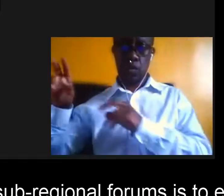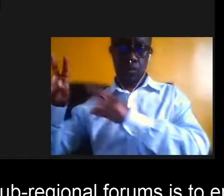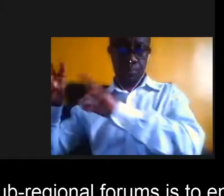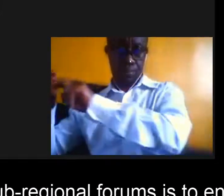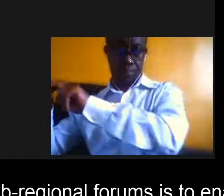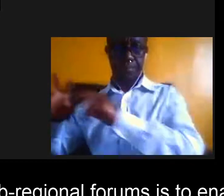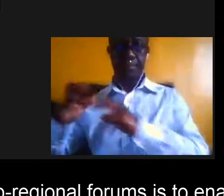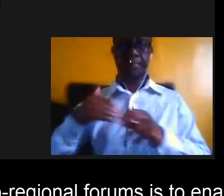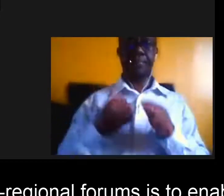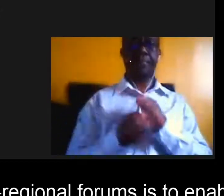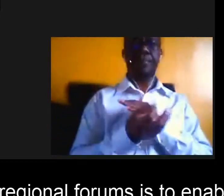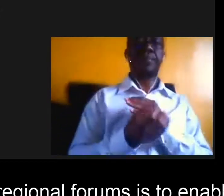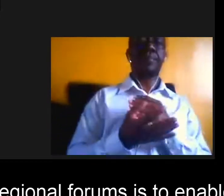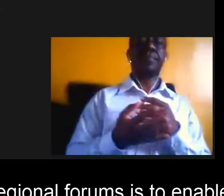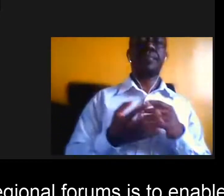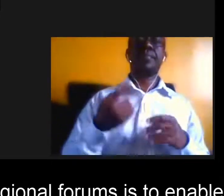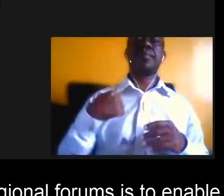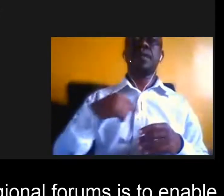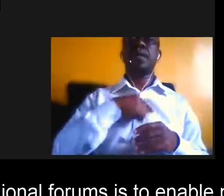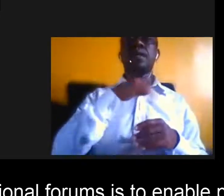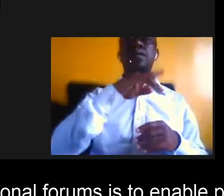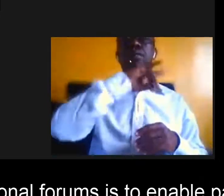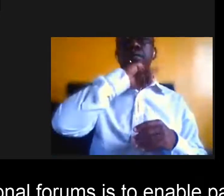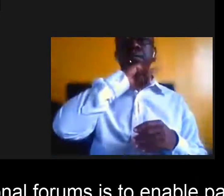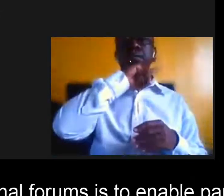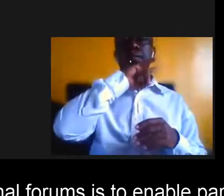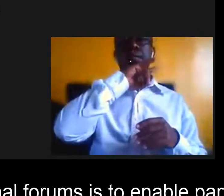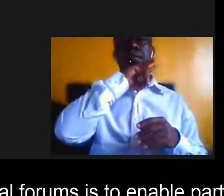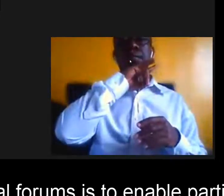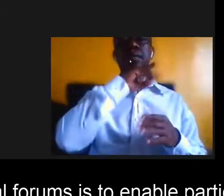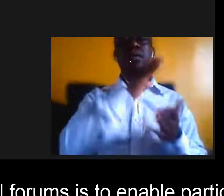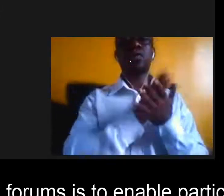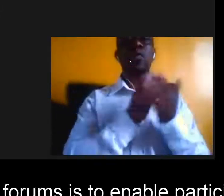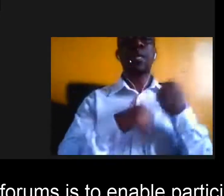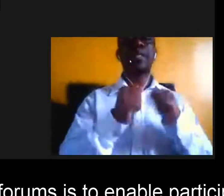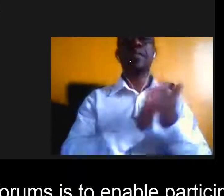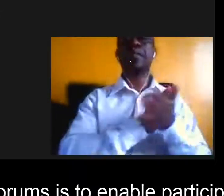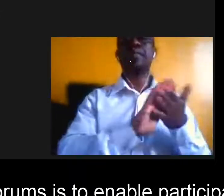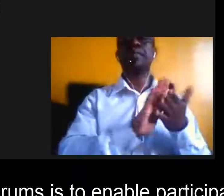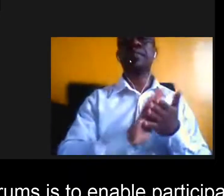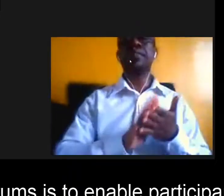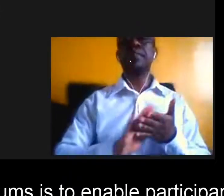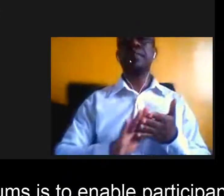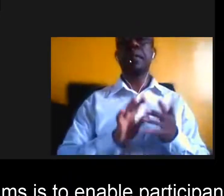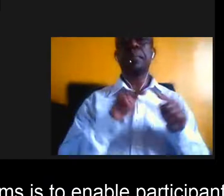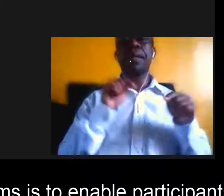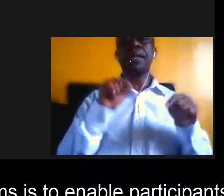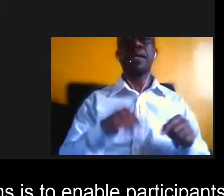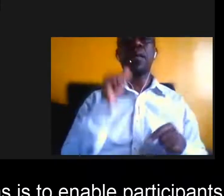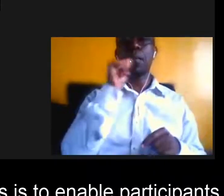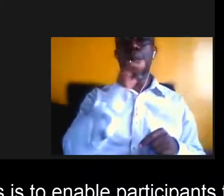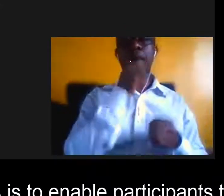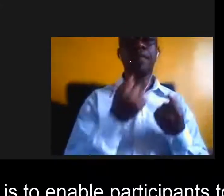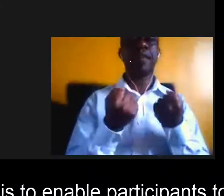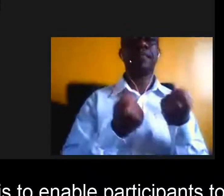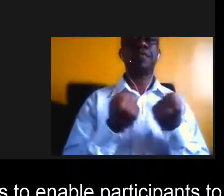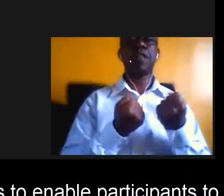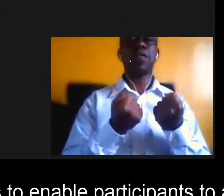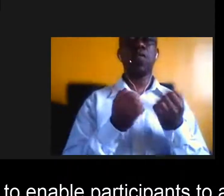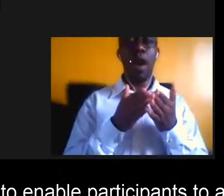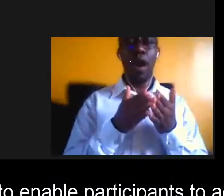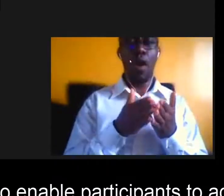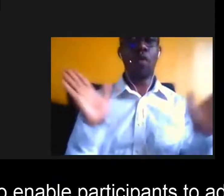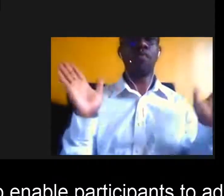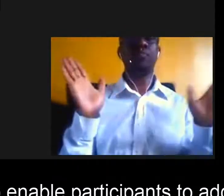it is we have been on lockdown. It's only today when the private vehicles have been now allowed to move, and